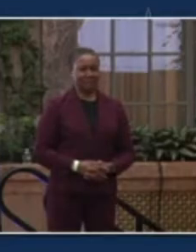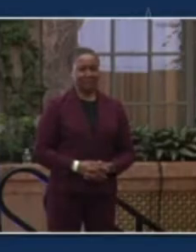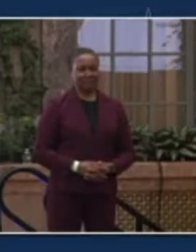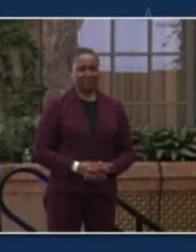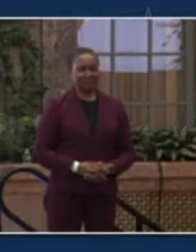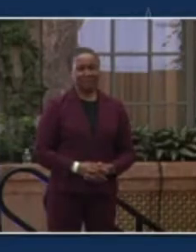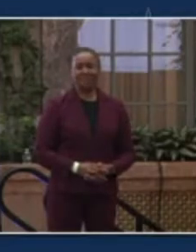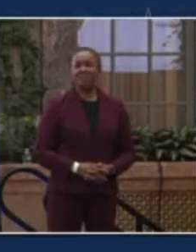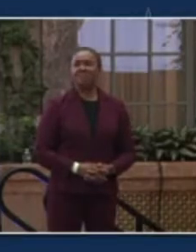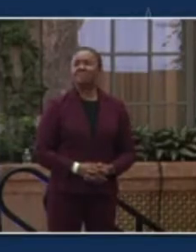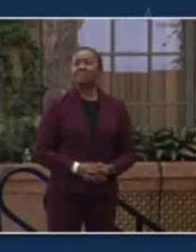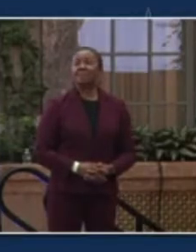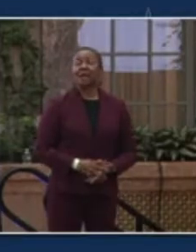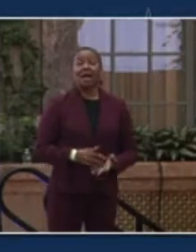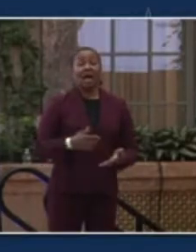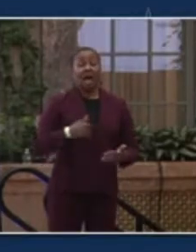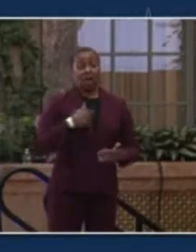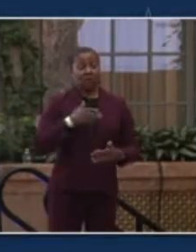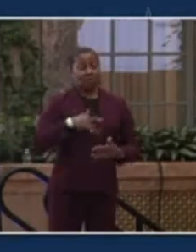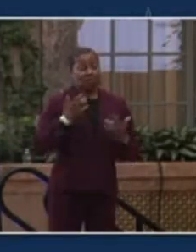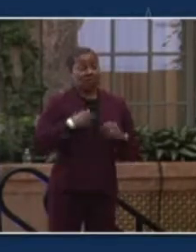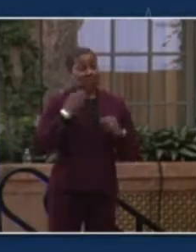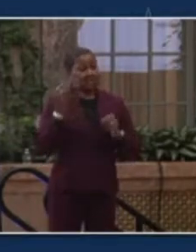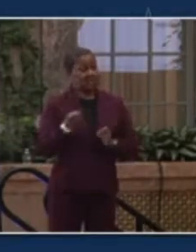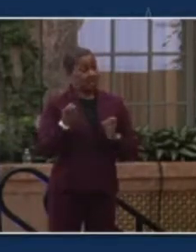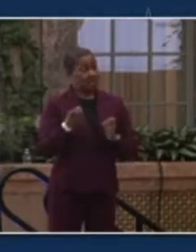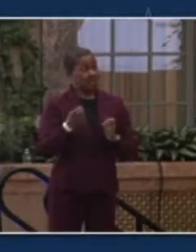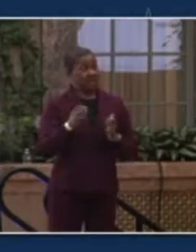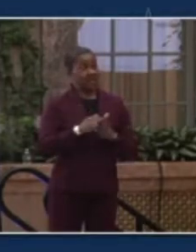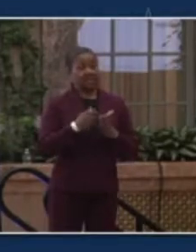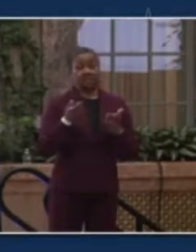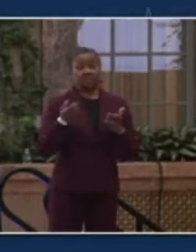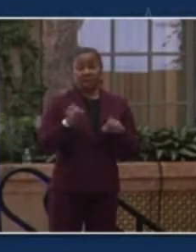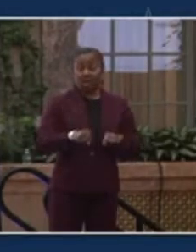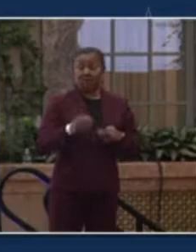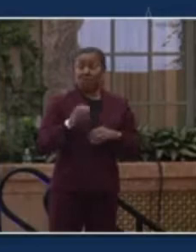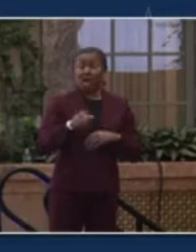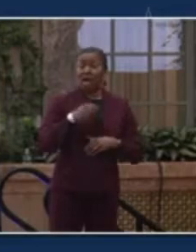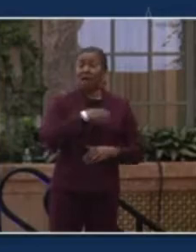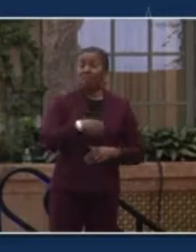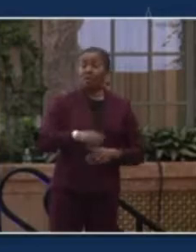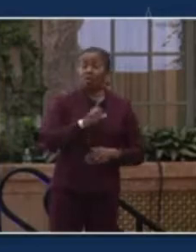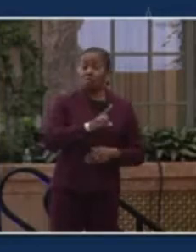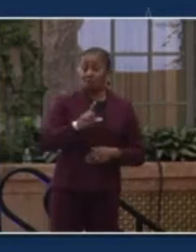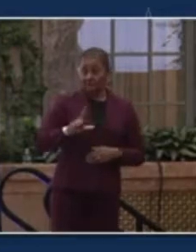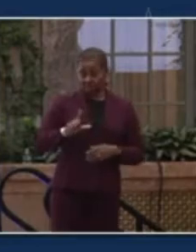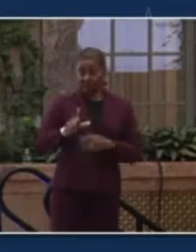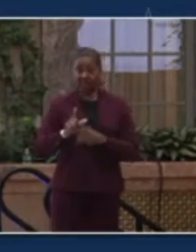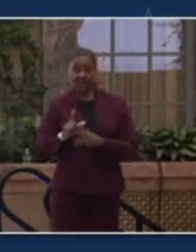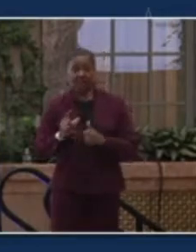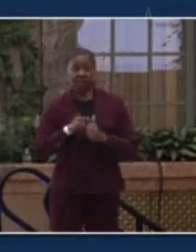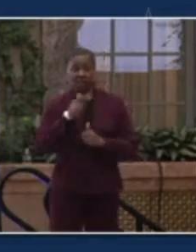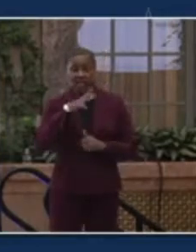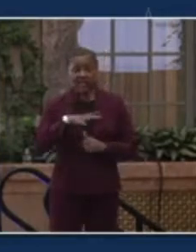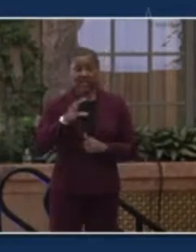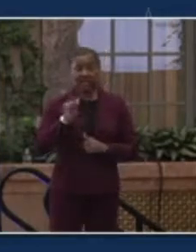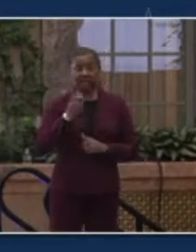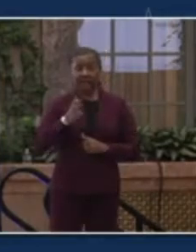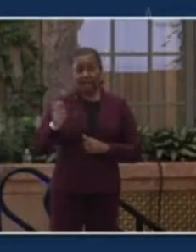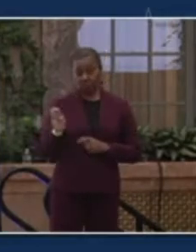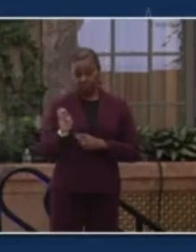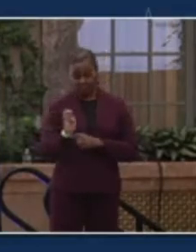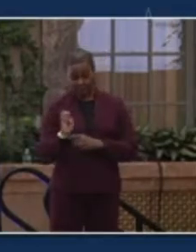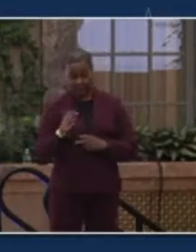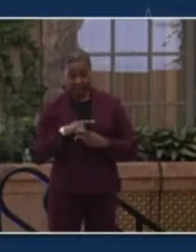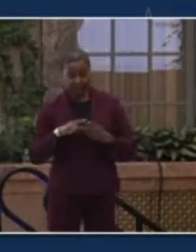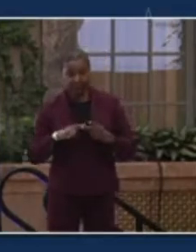Well, tonight's celebration, Here's Harold, is made possible by Mayor Lori Lightfoot, First Lady Amy